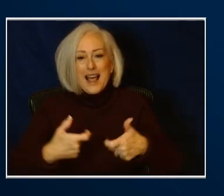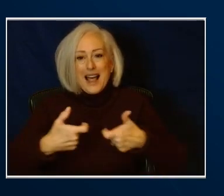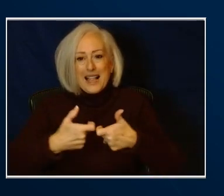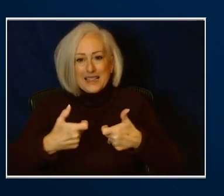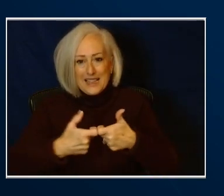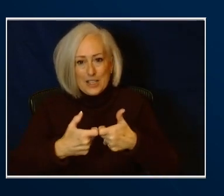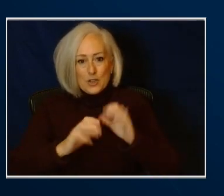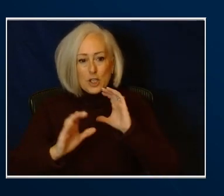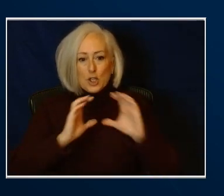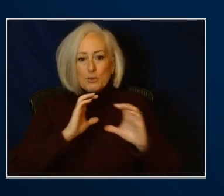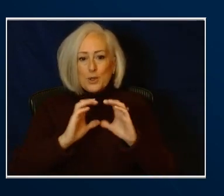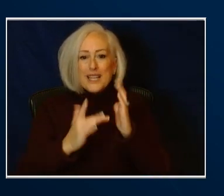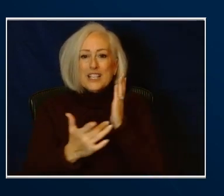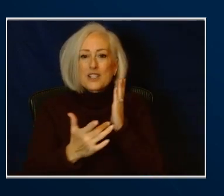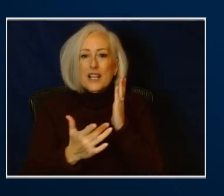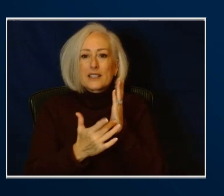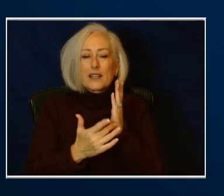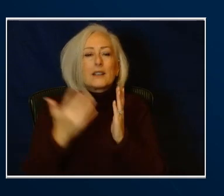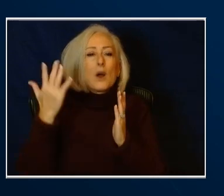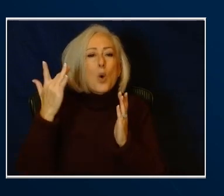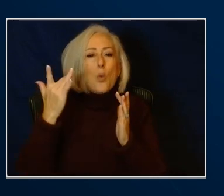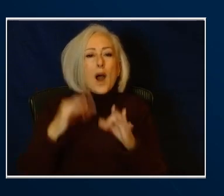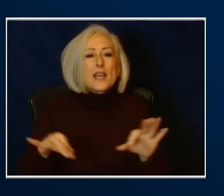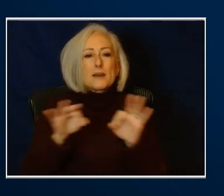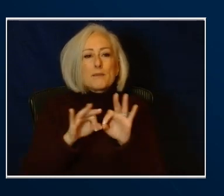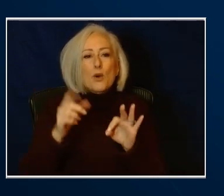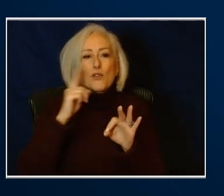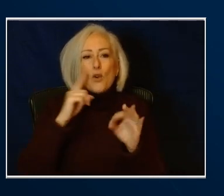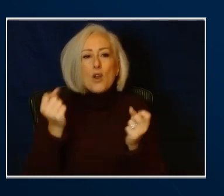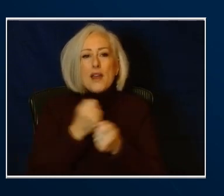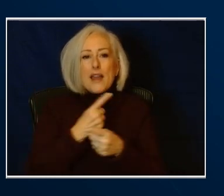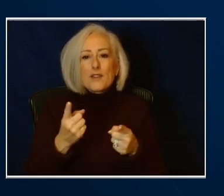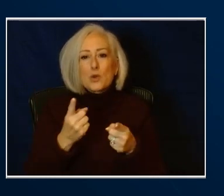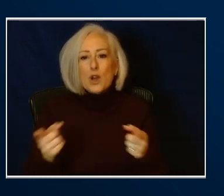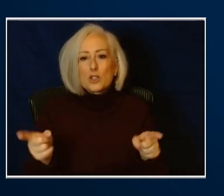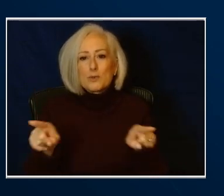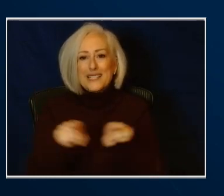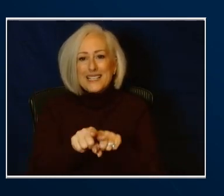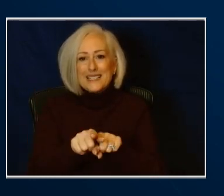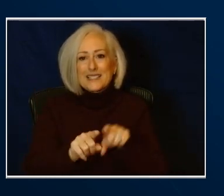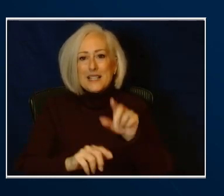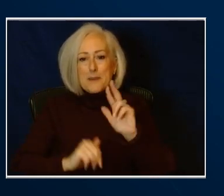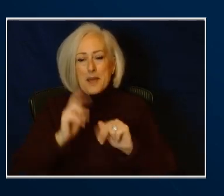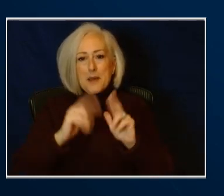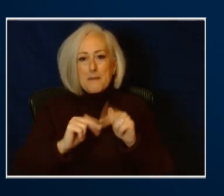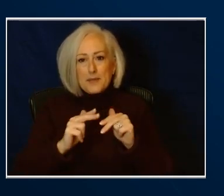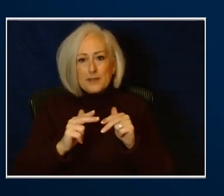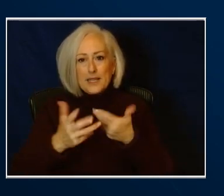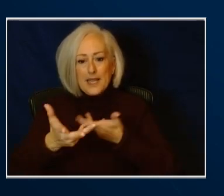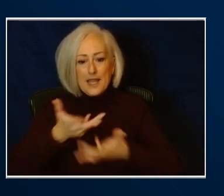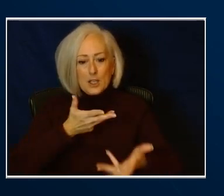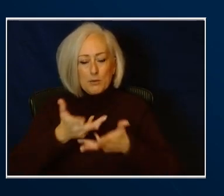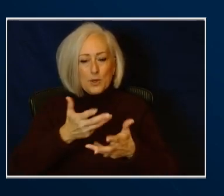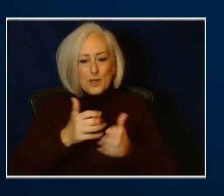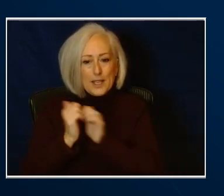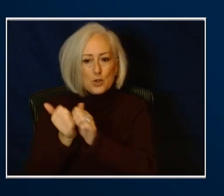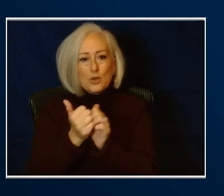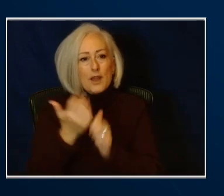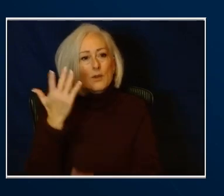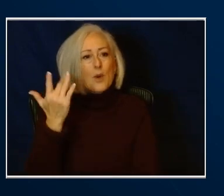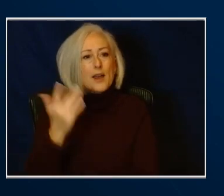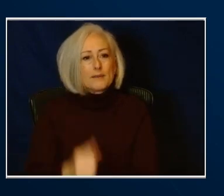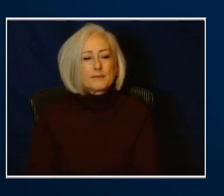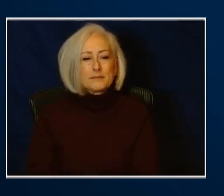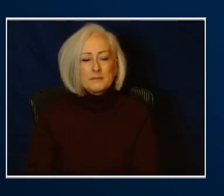technology, why is it so important for everyone to be in the same building and communicate together? Explain that. I think that's a